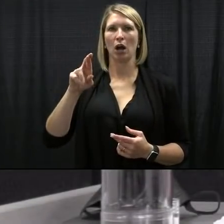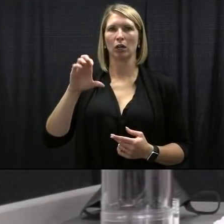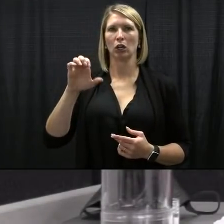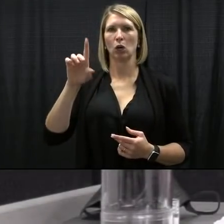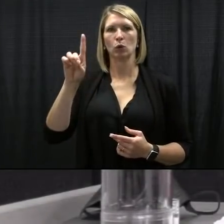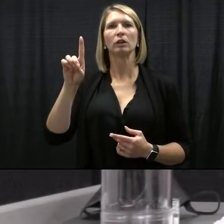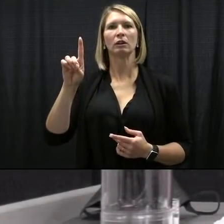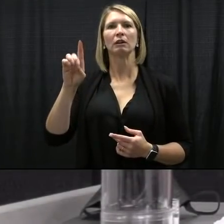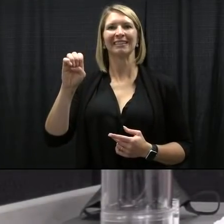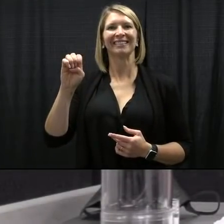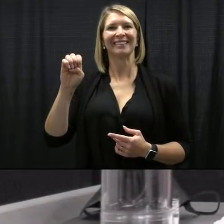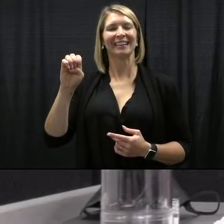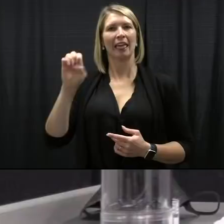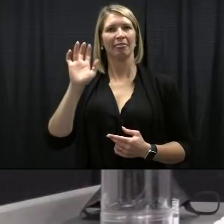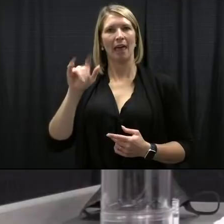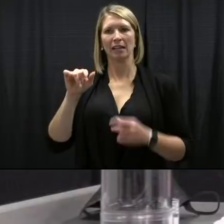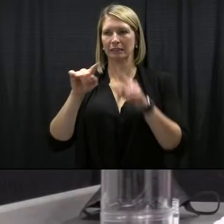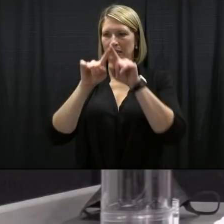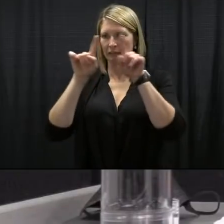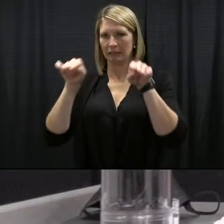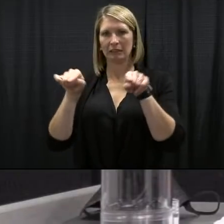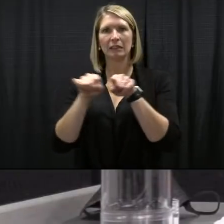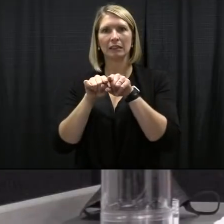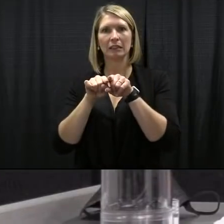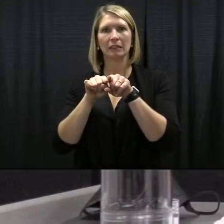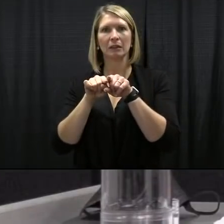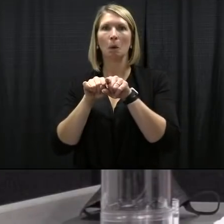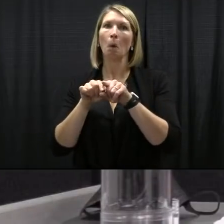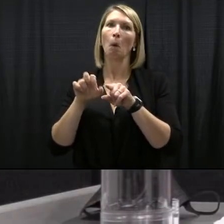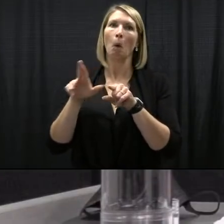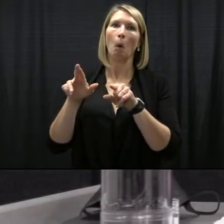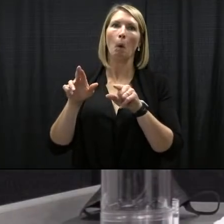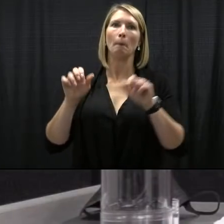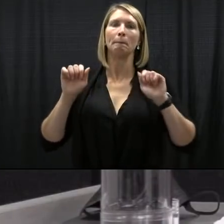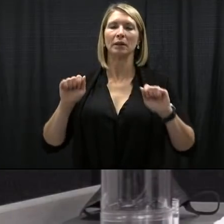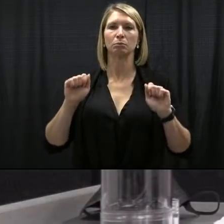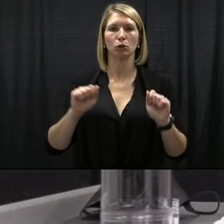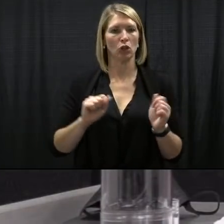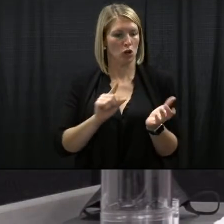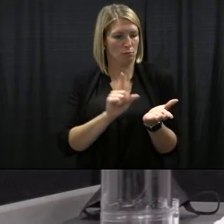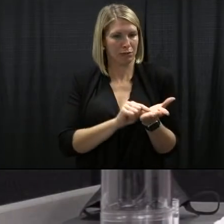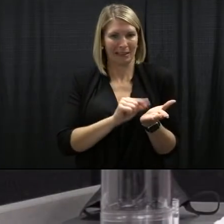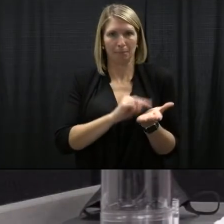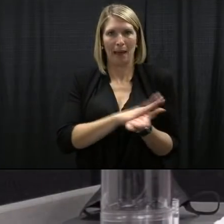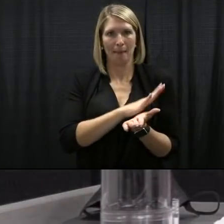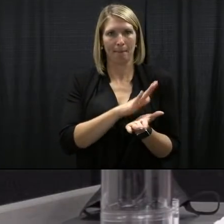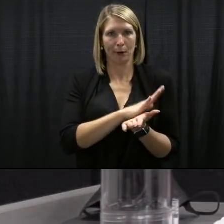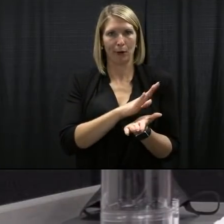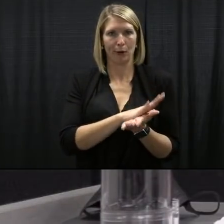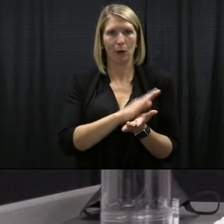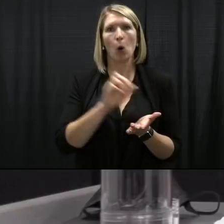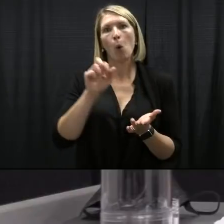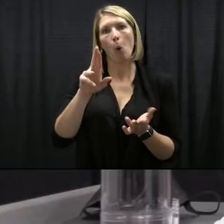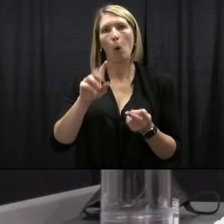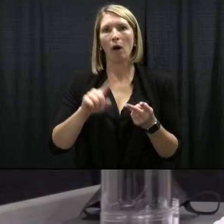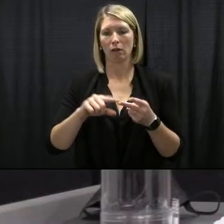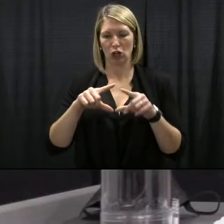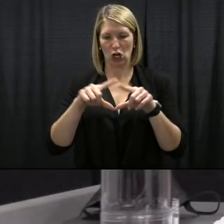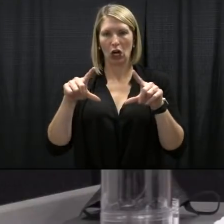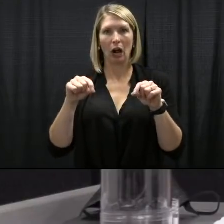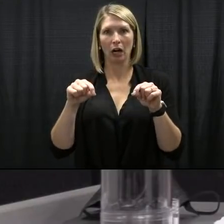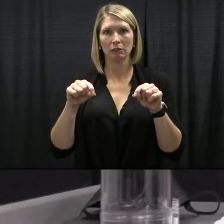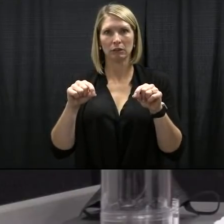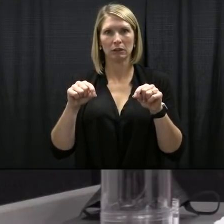Look like a QR code, or it could be a physical version, such as a printed copy or a small paper card. So when